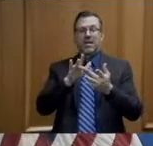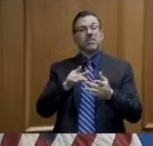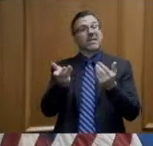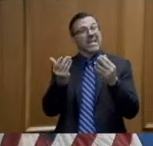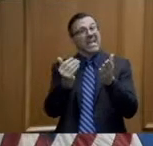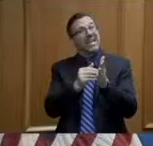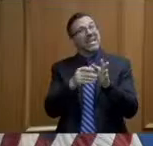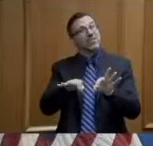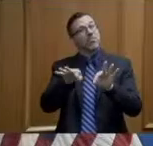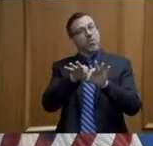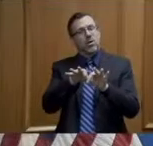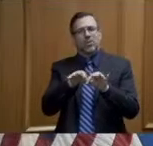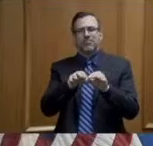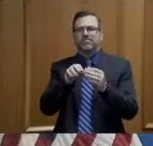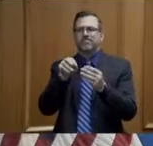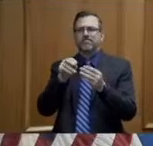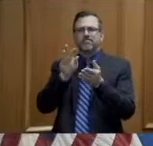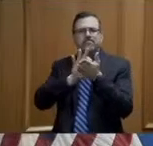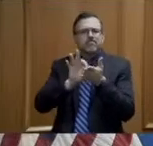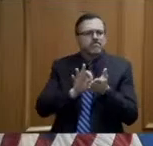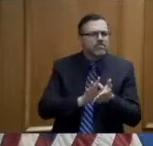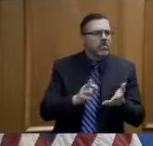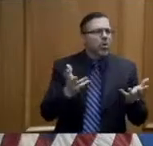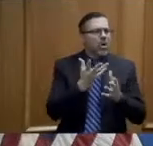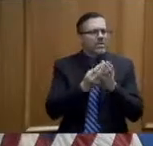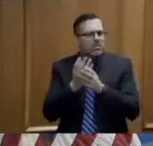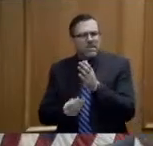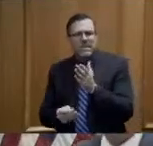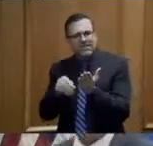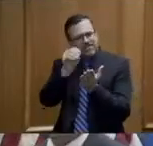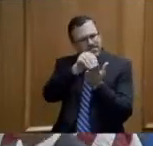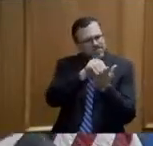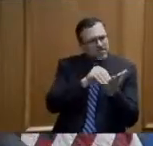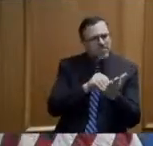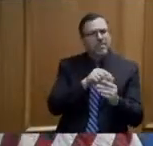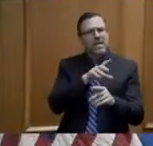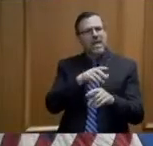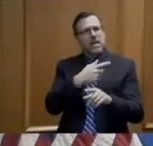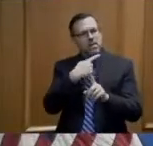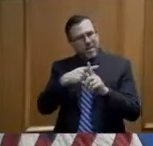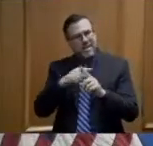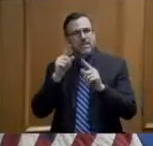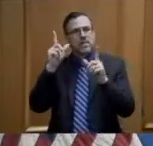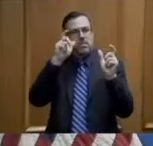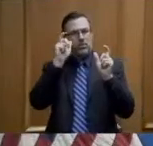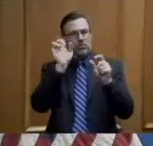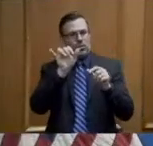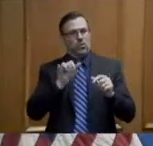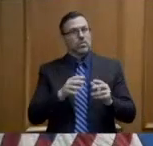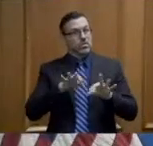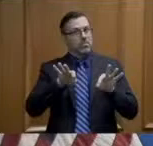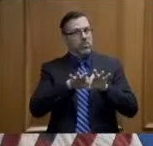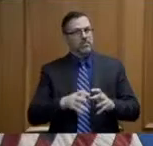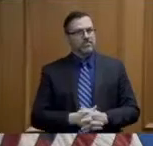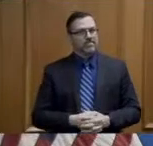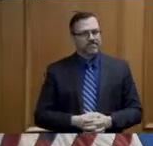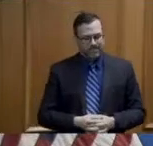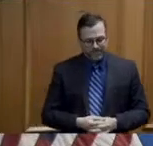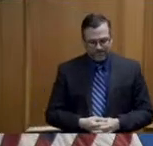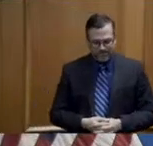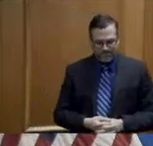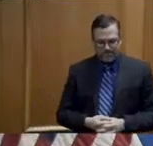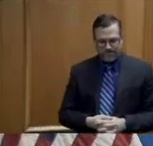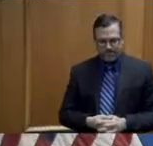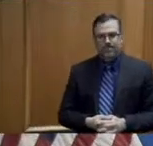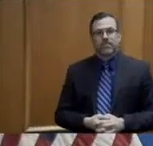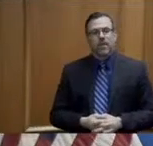pictures, and just know that our thoughts and prayers are with you. And Thank you. Thank you, Governor. Thank you. Appreciate the hard work of all of those that are helping the folks in